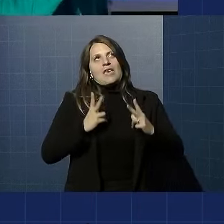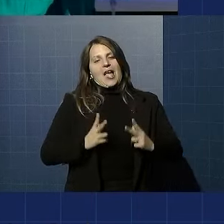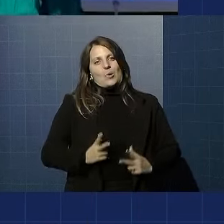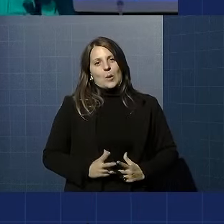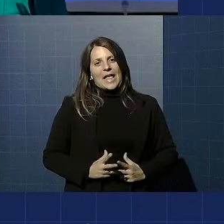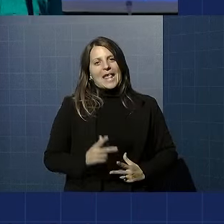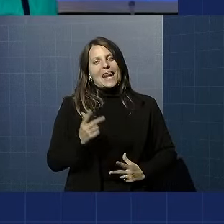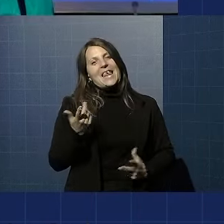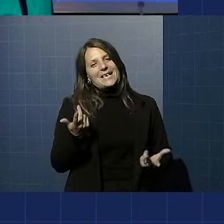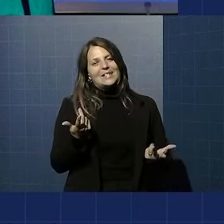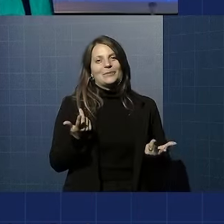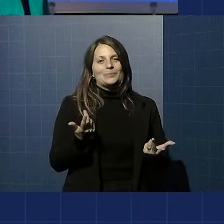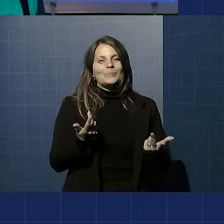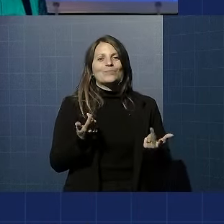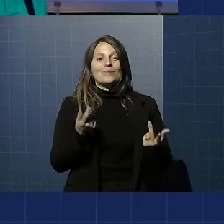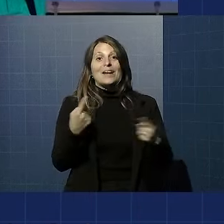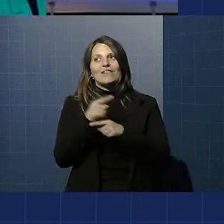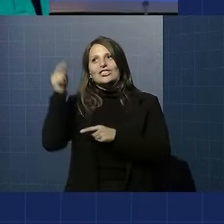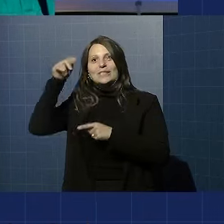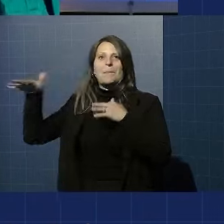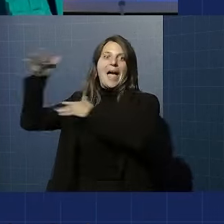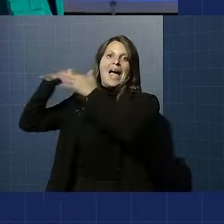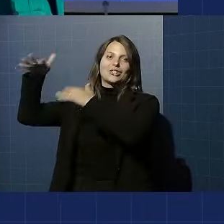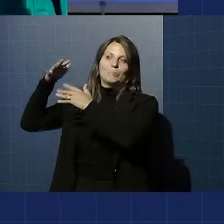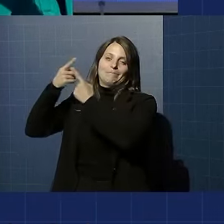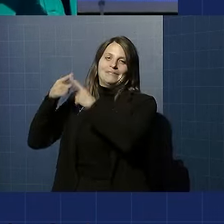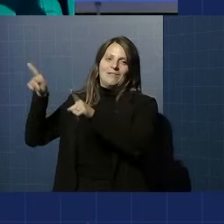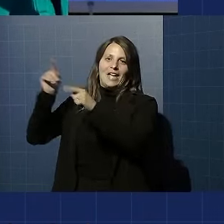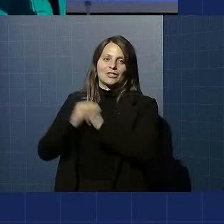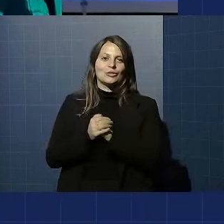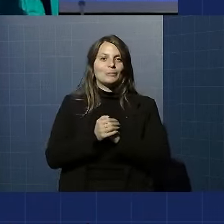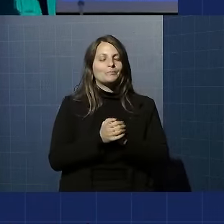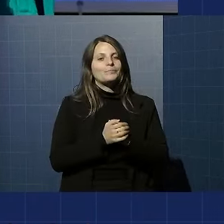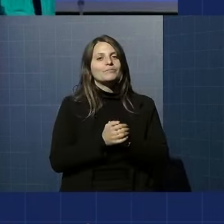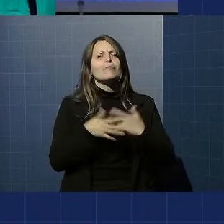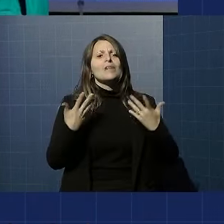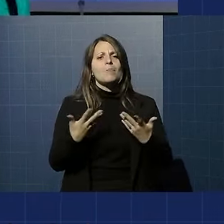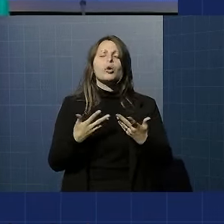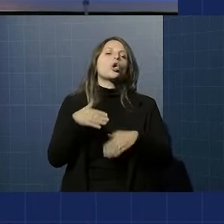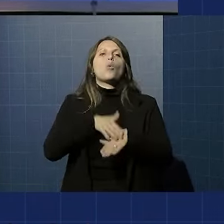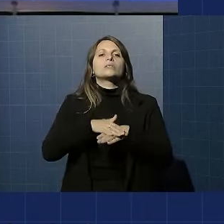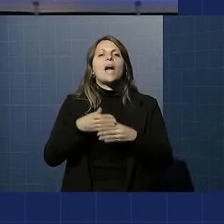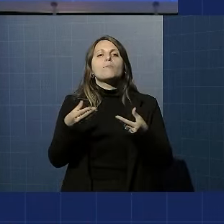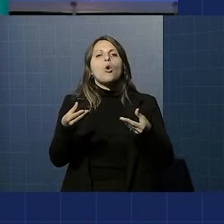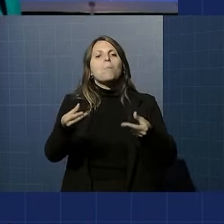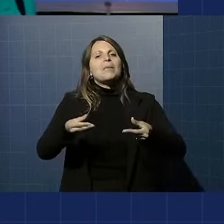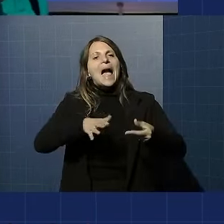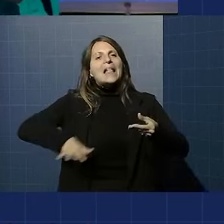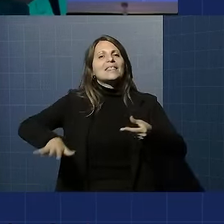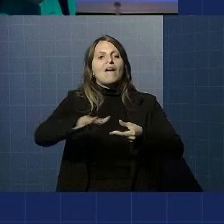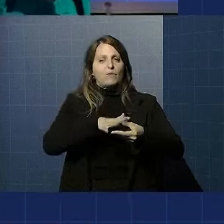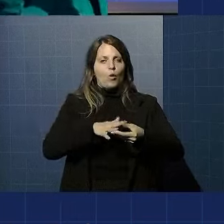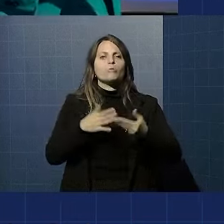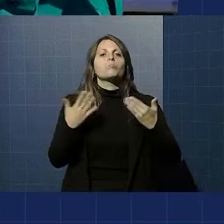that are really high fidelity, meaning they are real extreme environments. One example is the